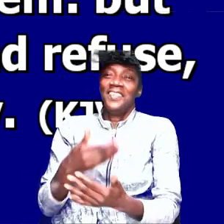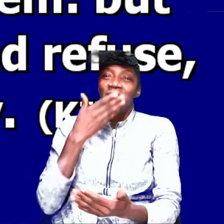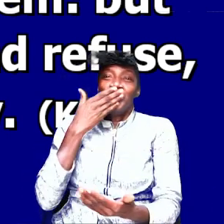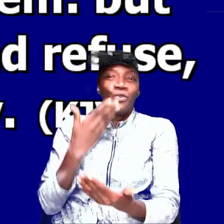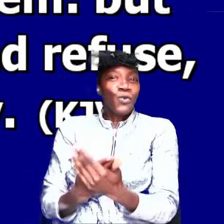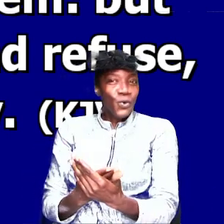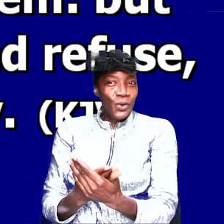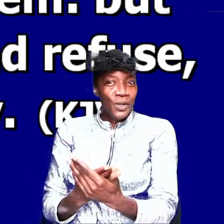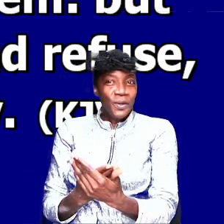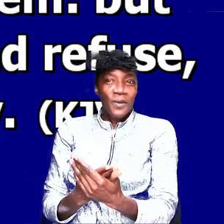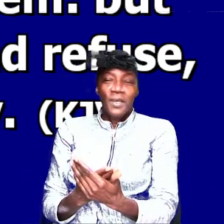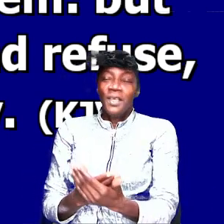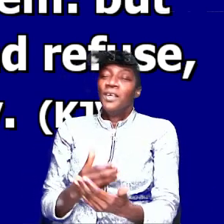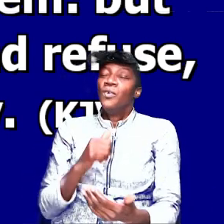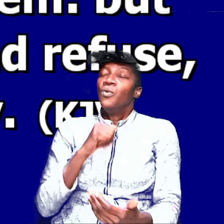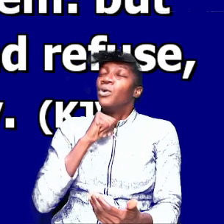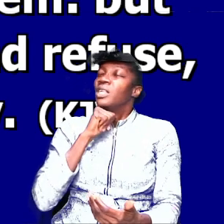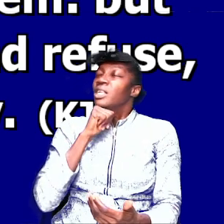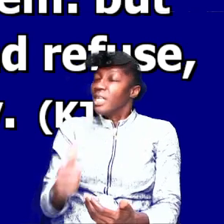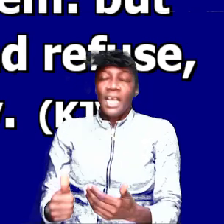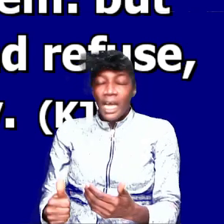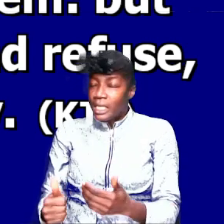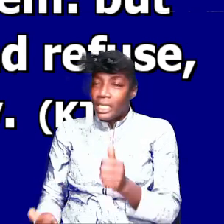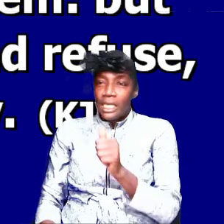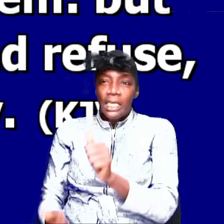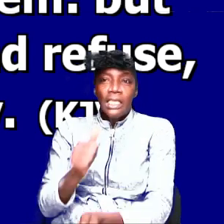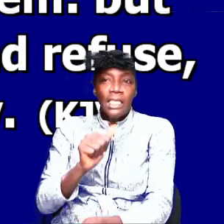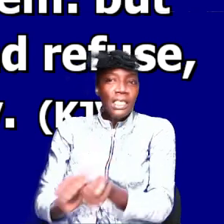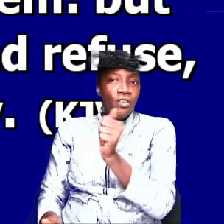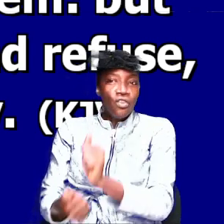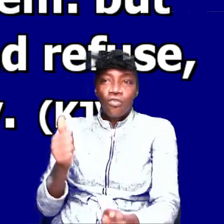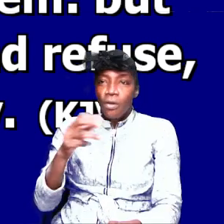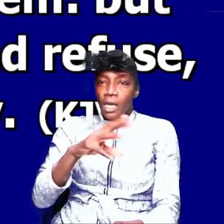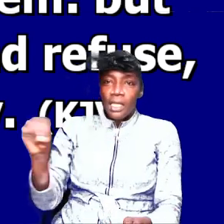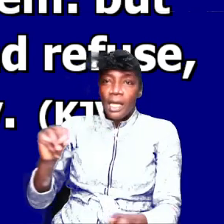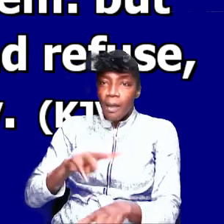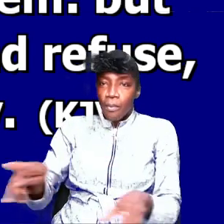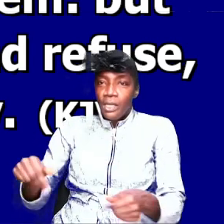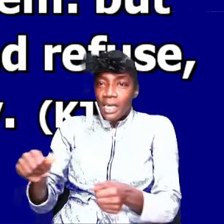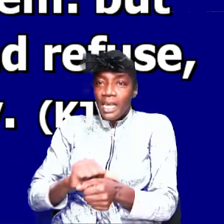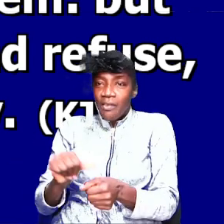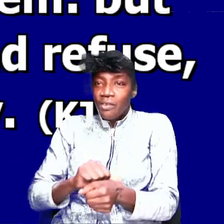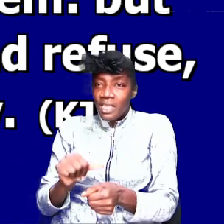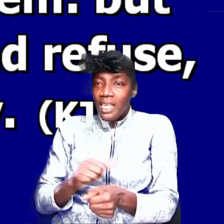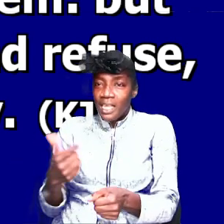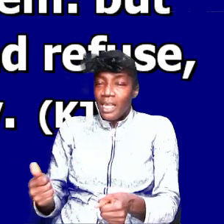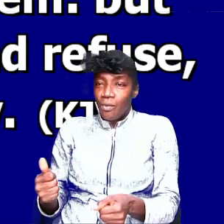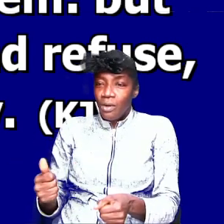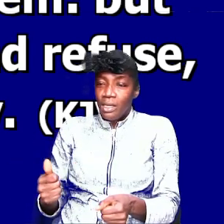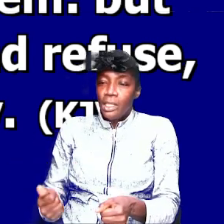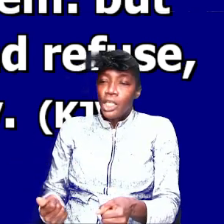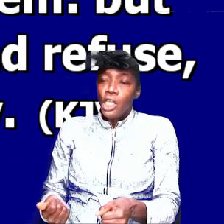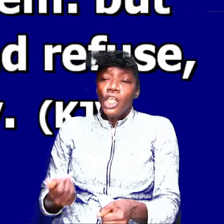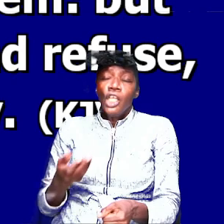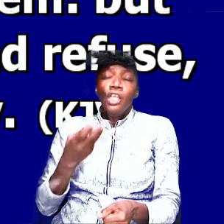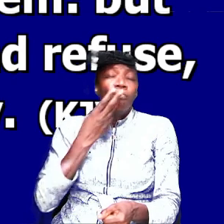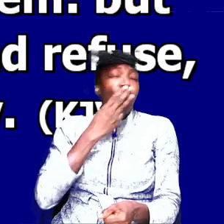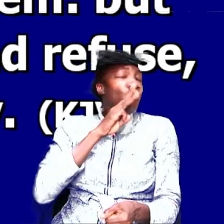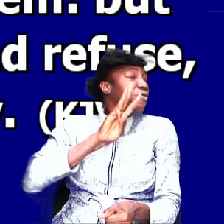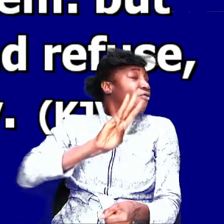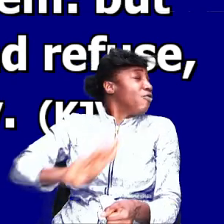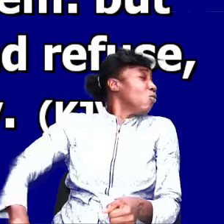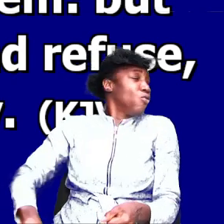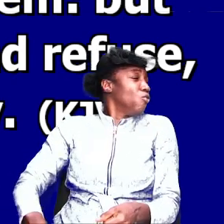good, and would not utterly destroy them, but everything that was vile and